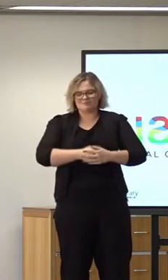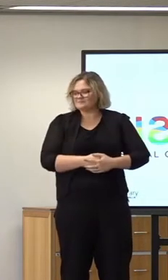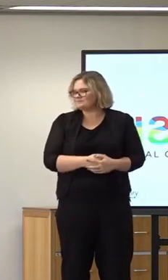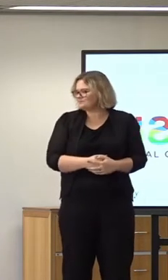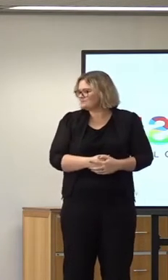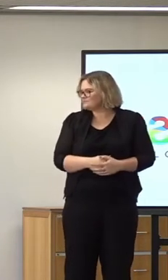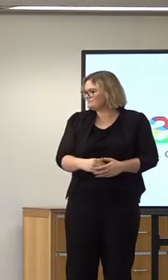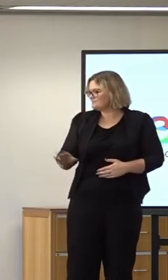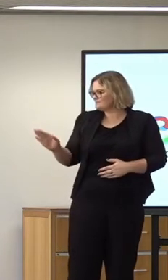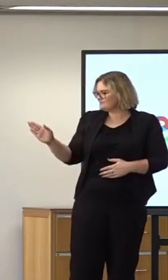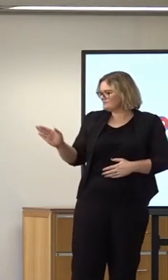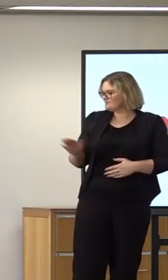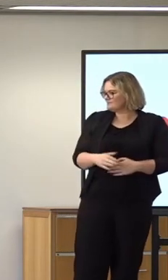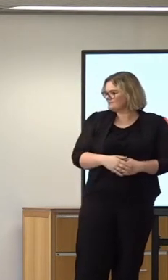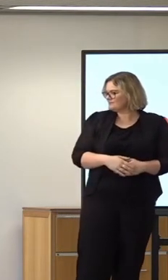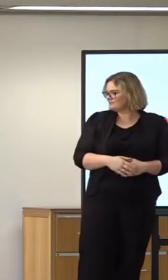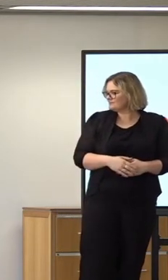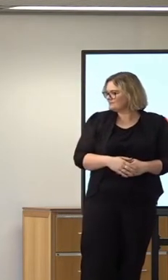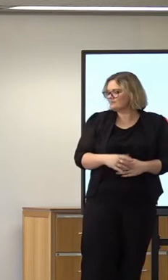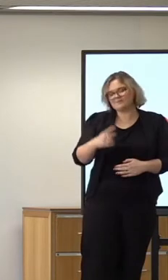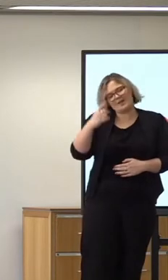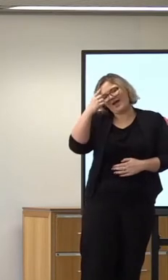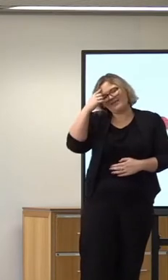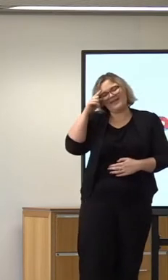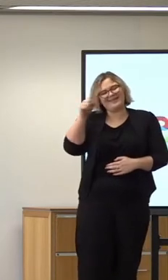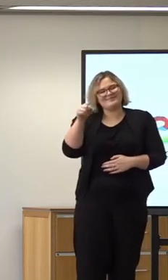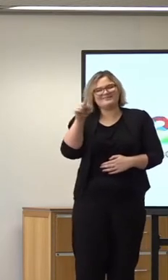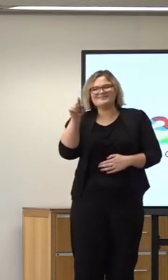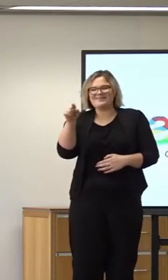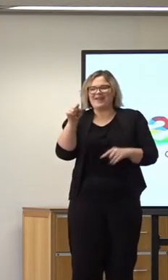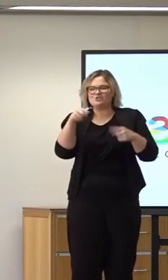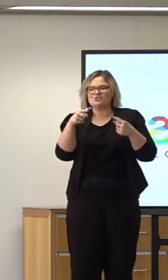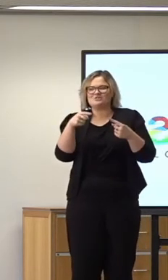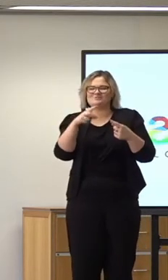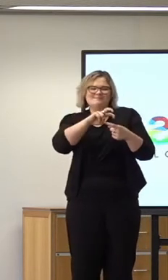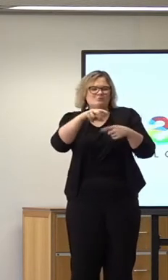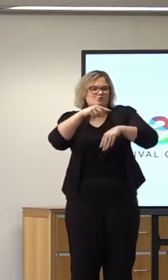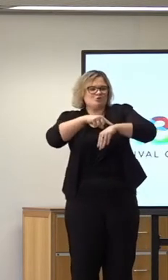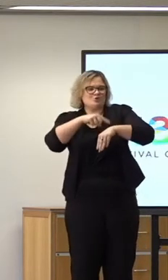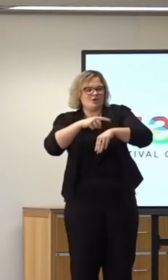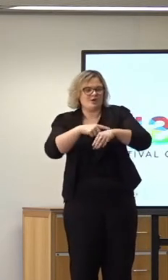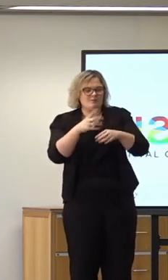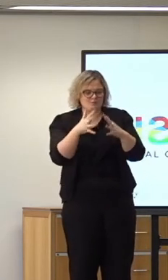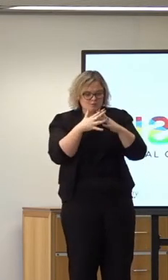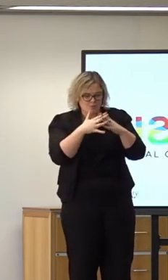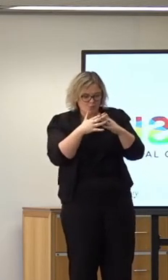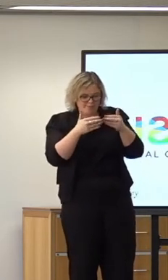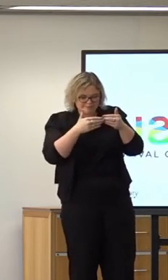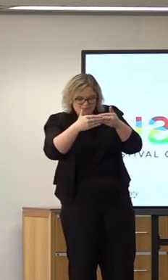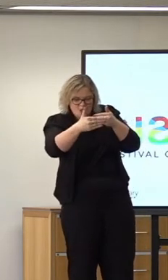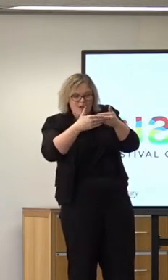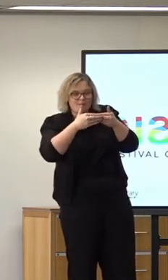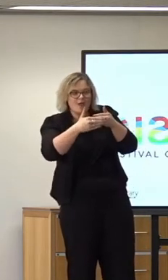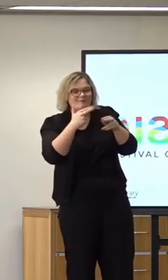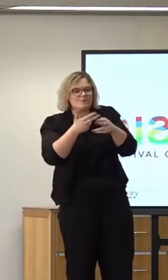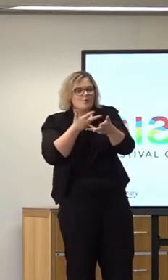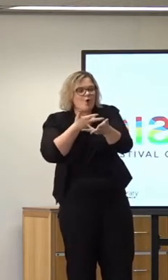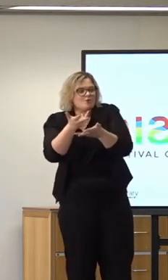that challenge, Rowan, really speaks to the necessity of time and really evaluating the timelines for consultation,